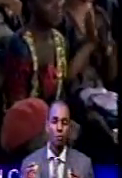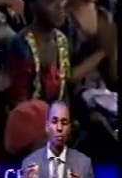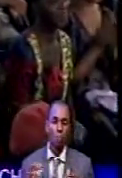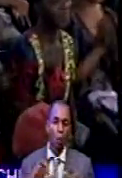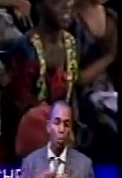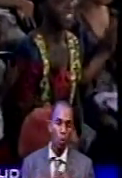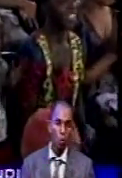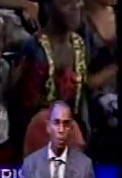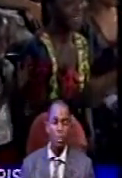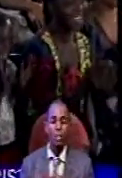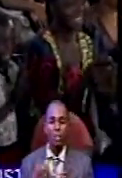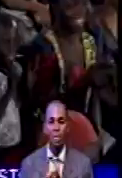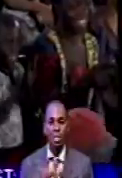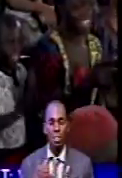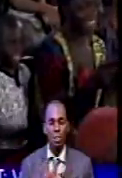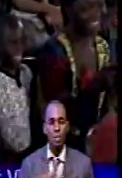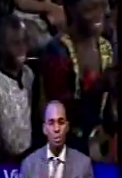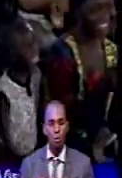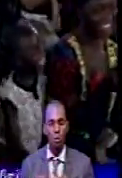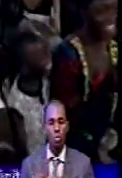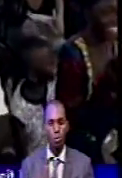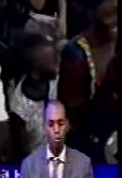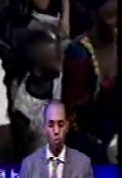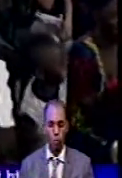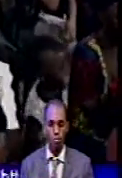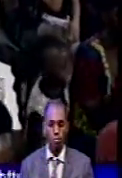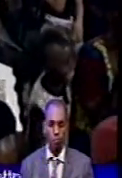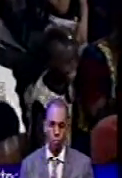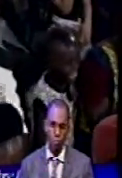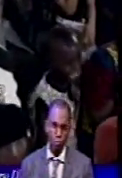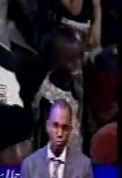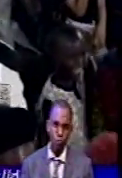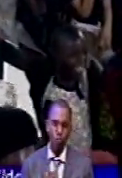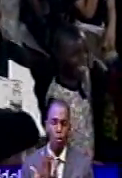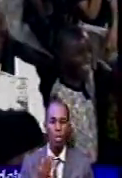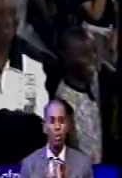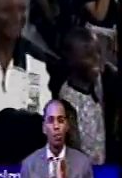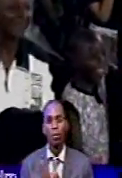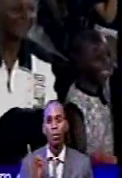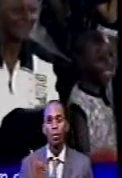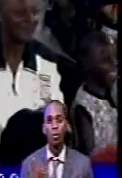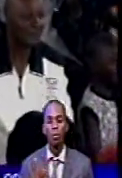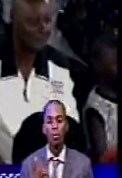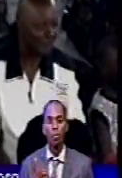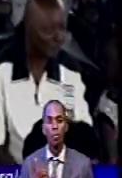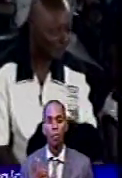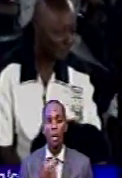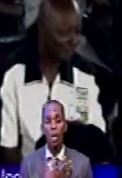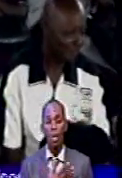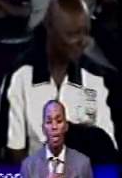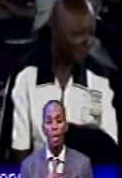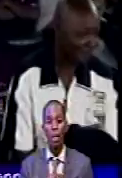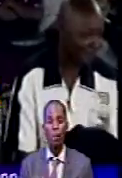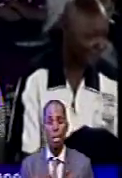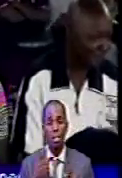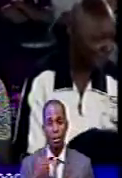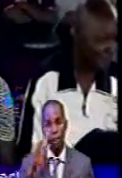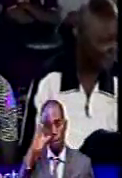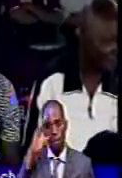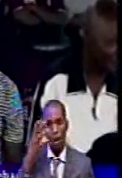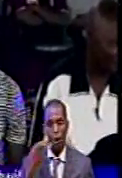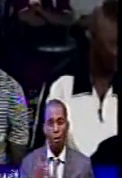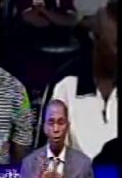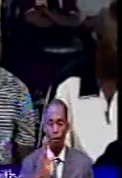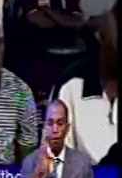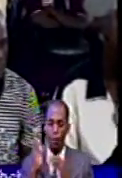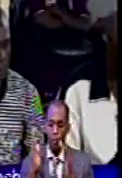And now, while we are still waiting for more testimonies coming live, we will take this one